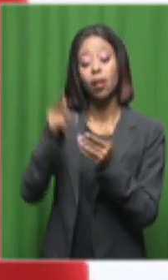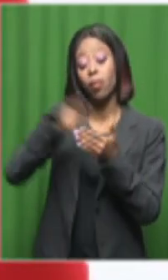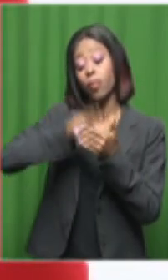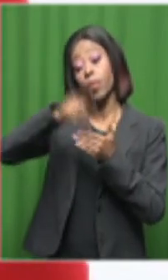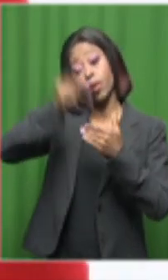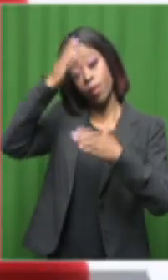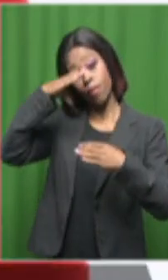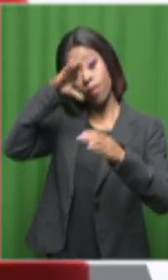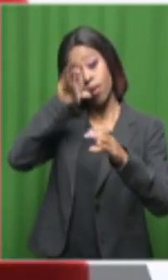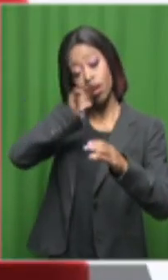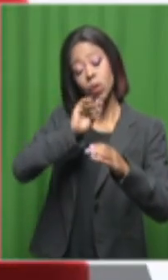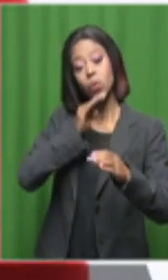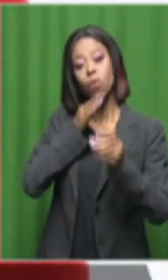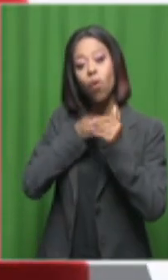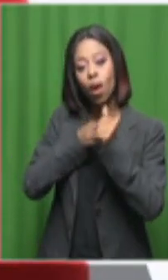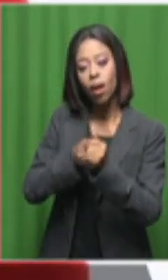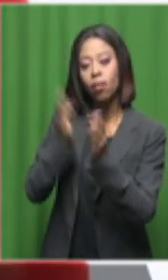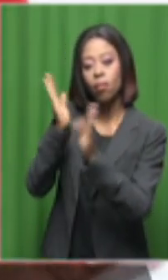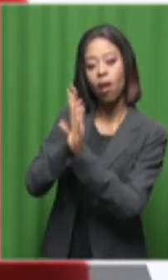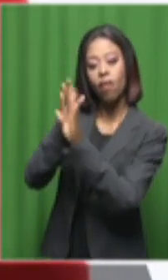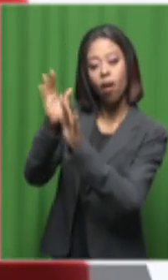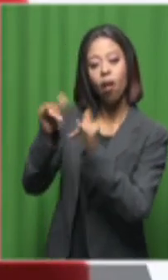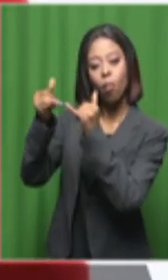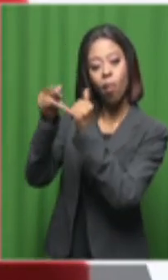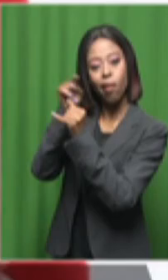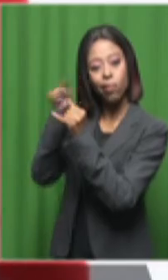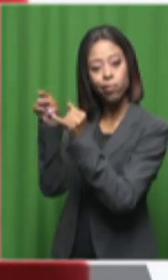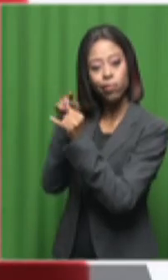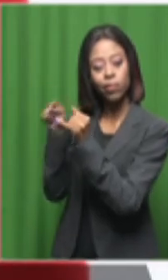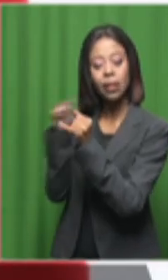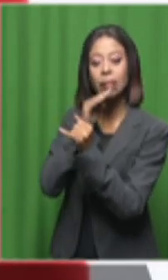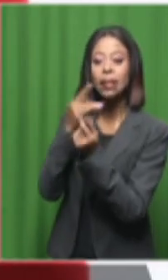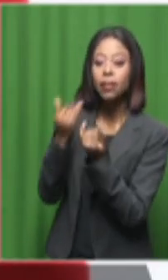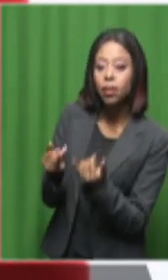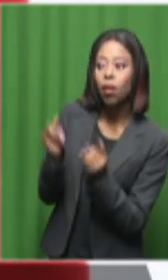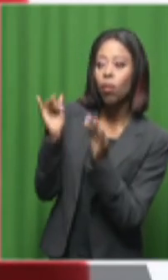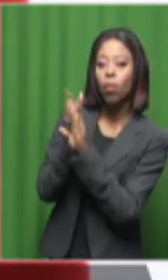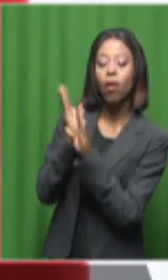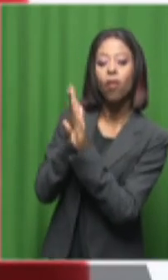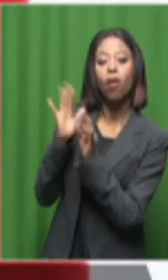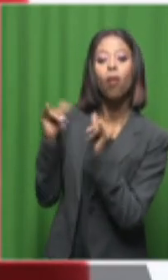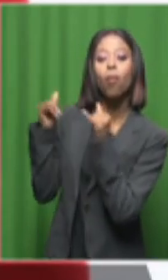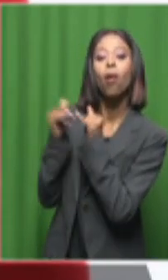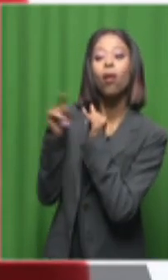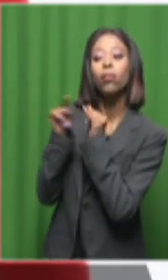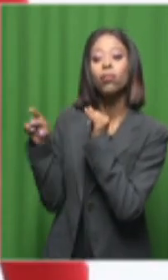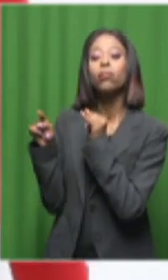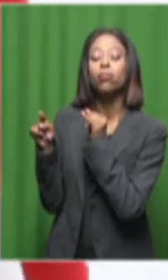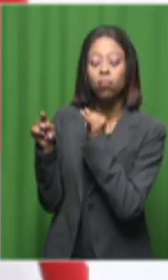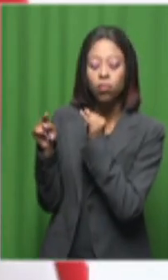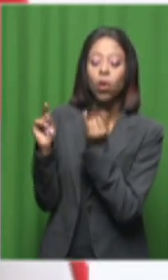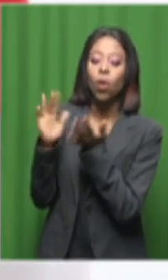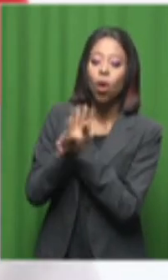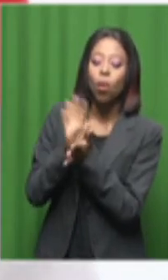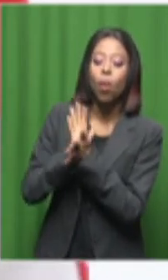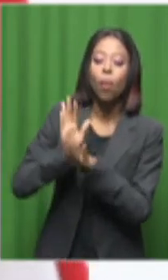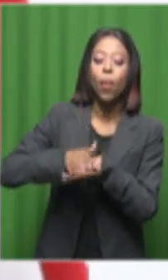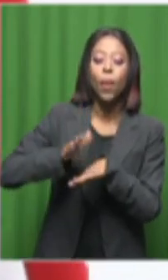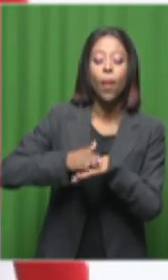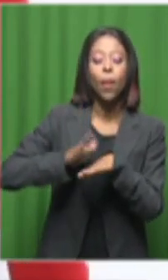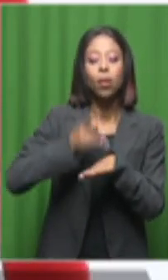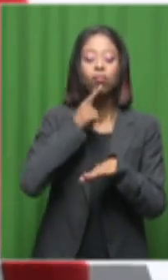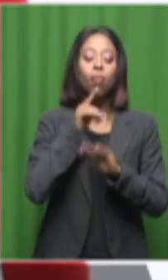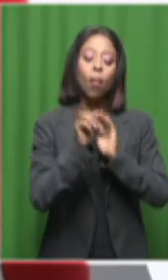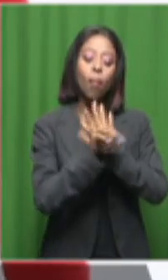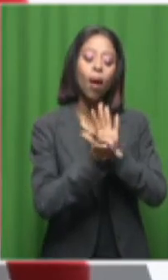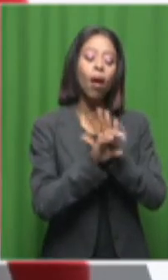focus is really led by the private sector. So like I said, by definition, the private sector will have a better appreciation of what are the